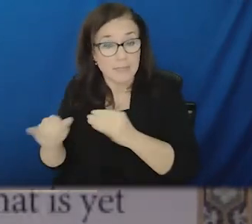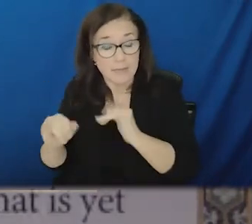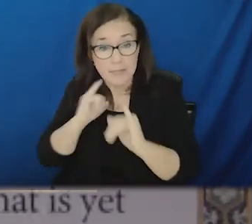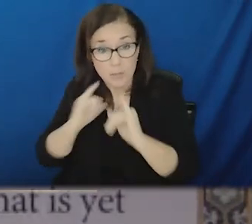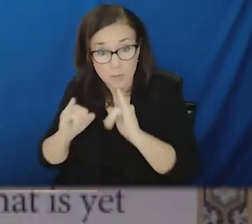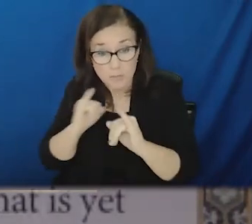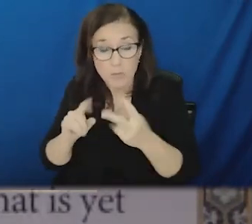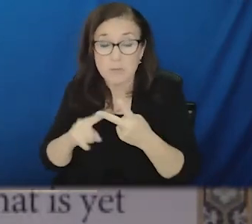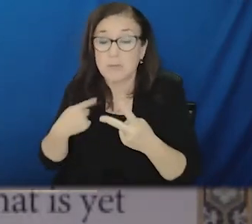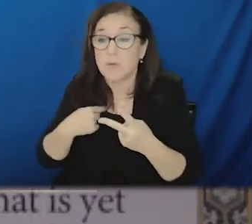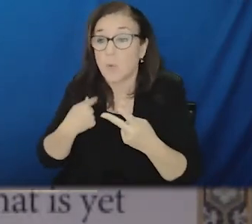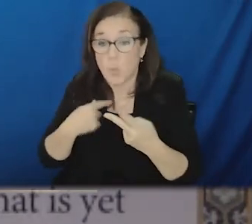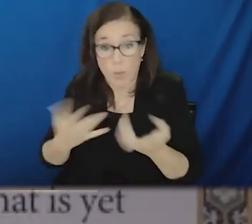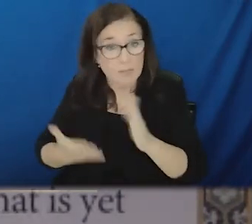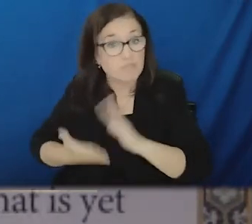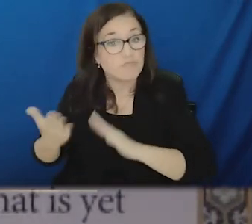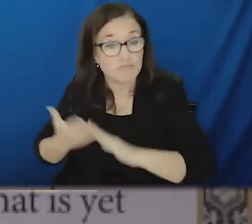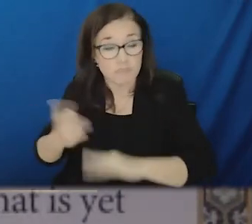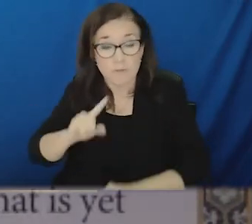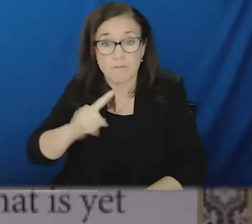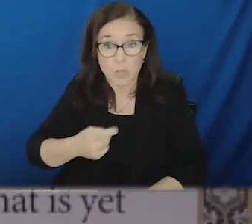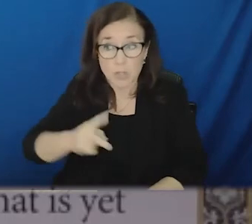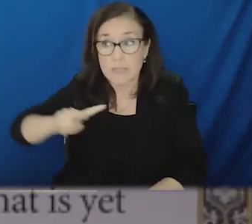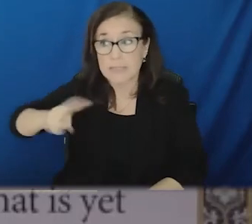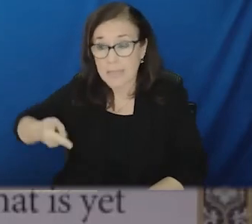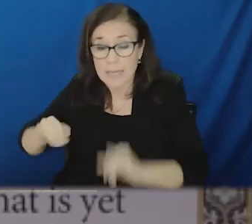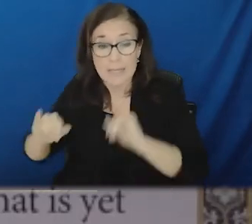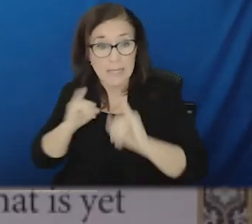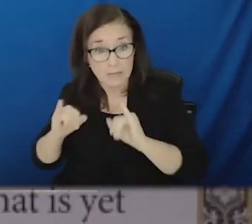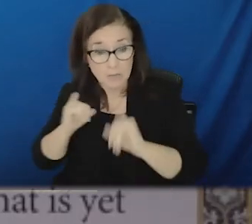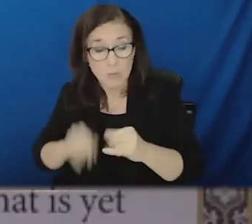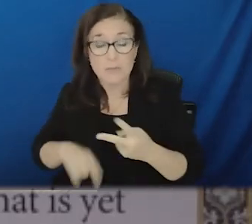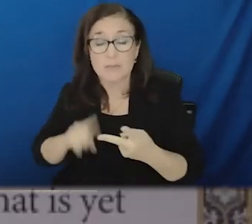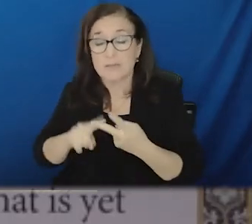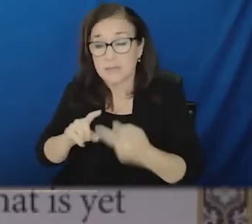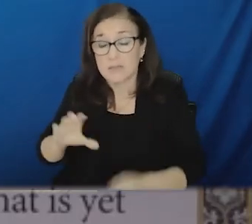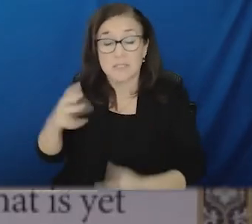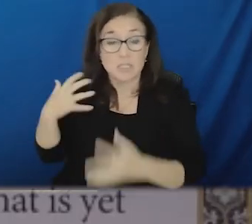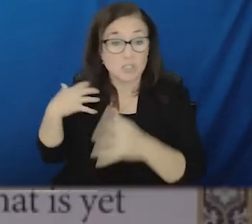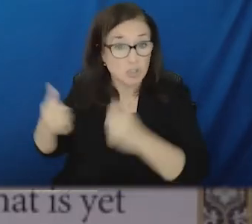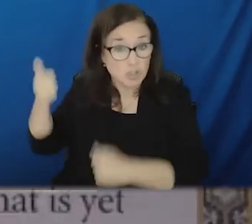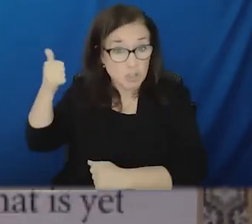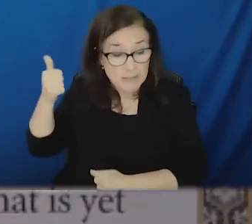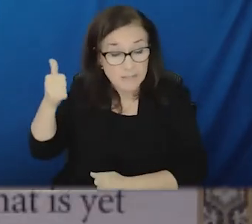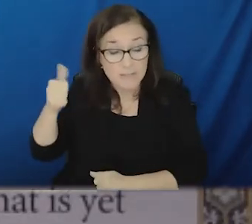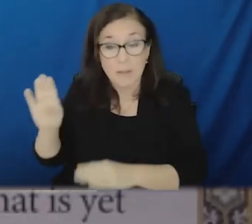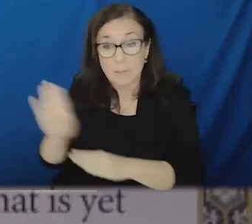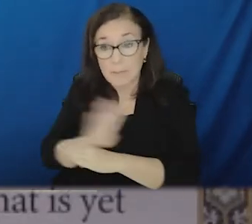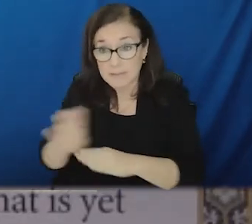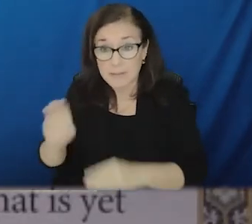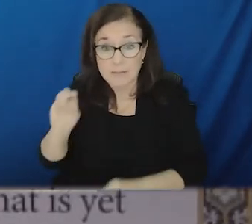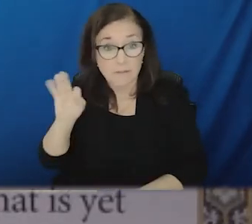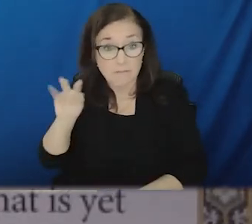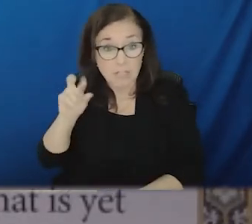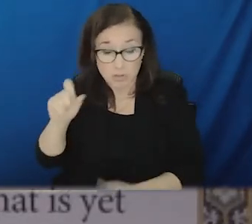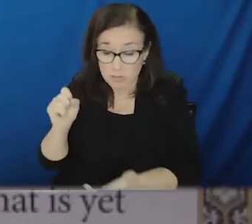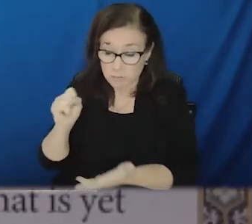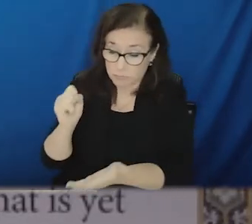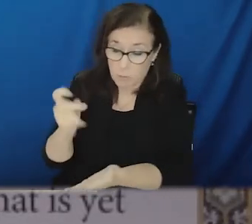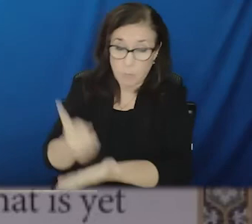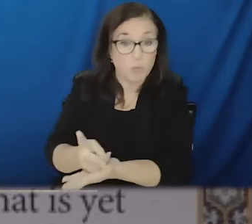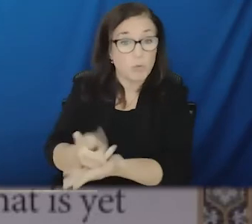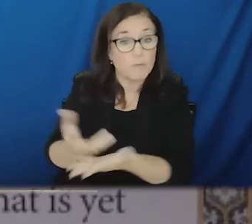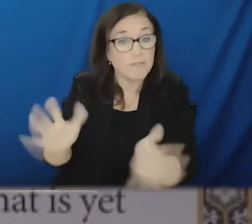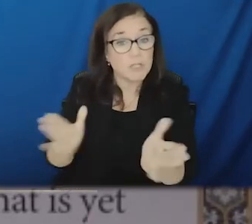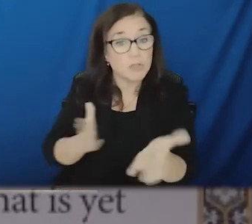and second interview processes and had chief business officials confirmed virtually at board